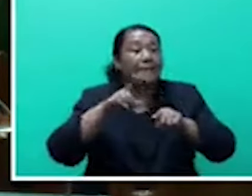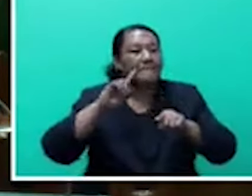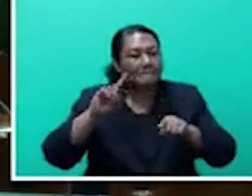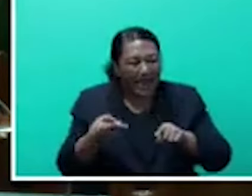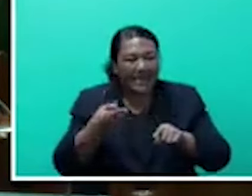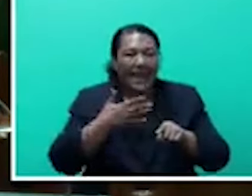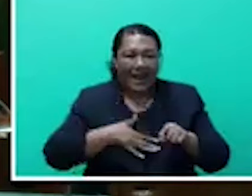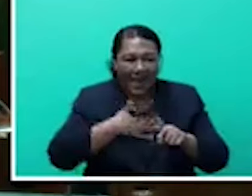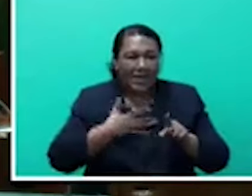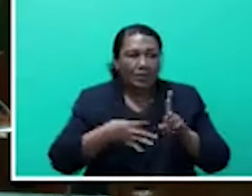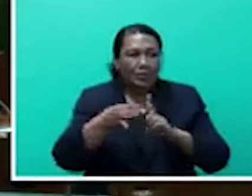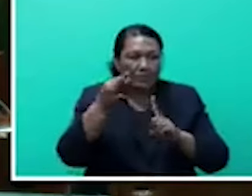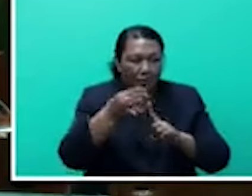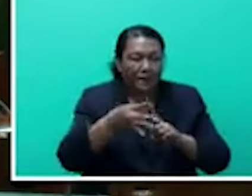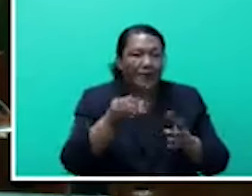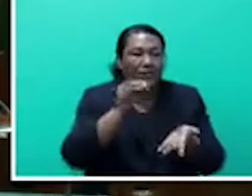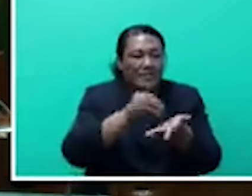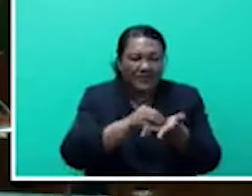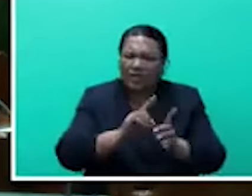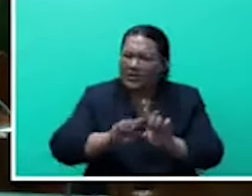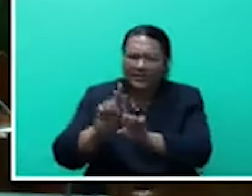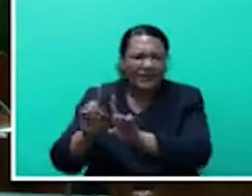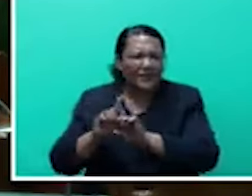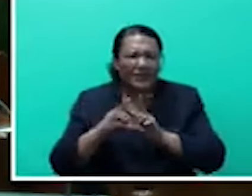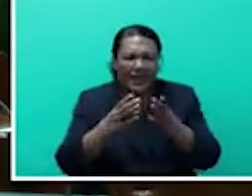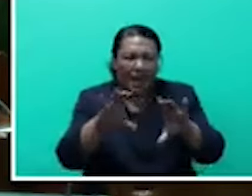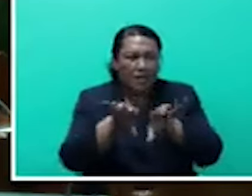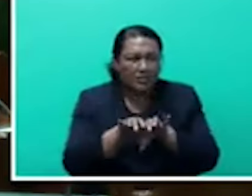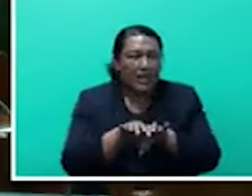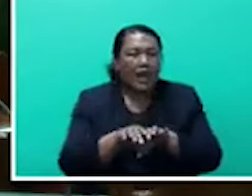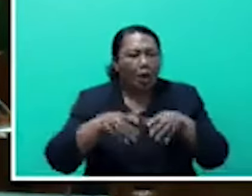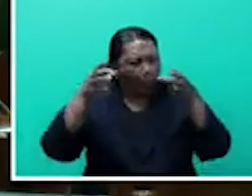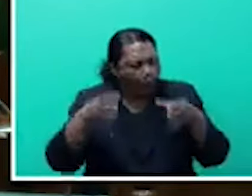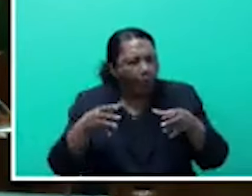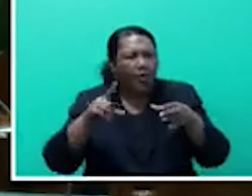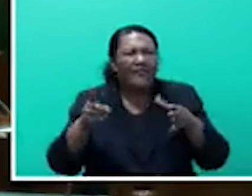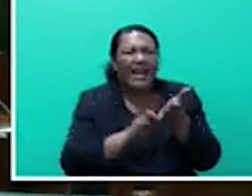the services of all the municipalities and whole of Nasinu,